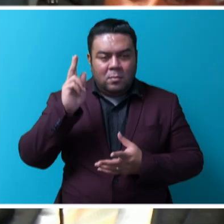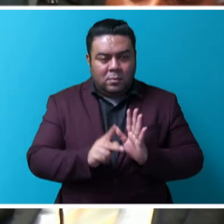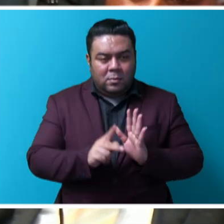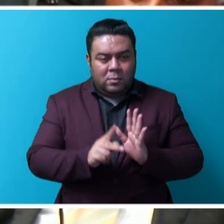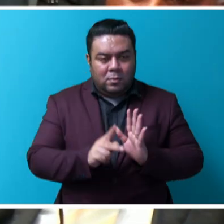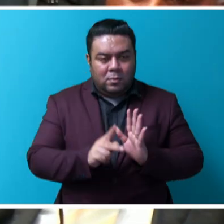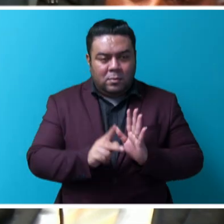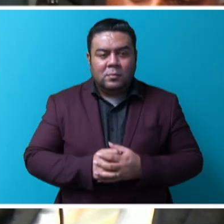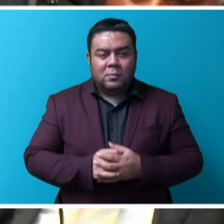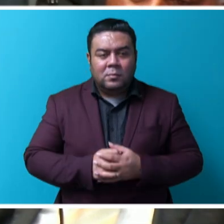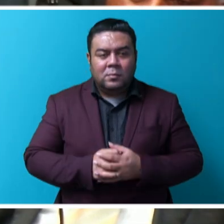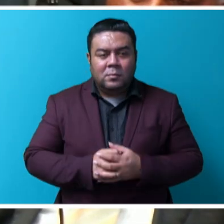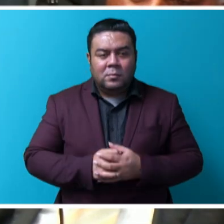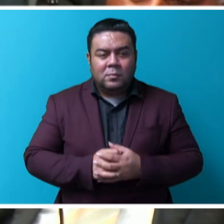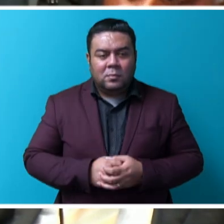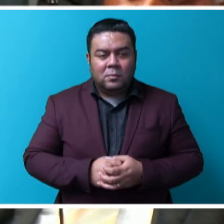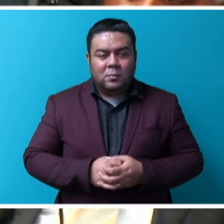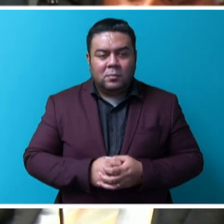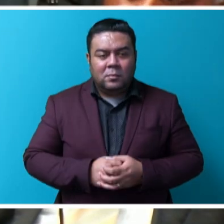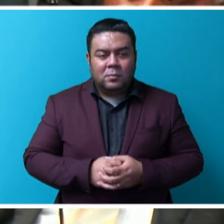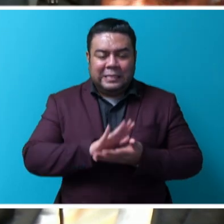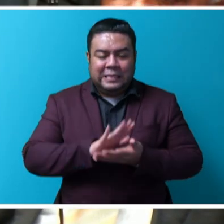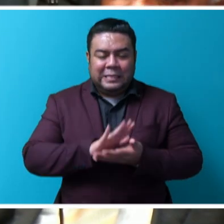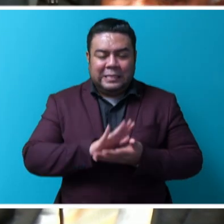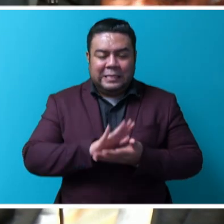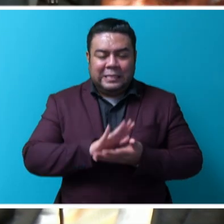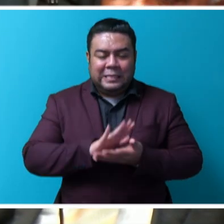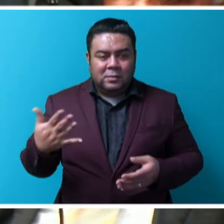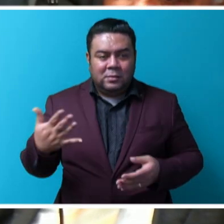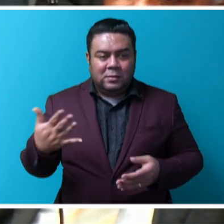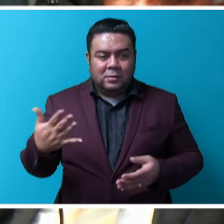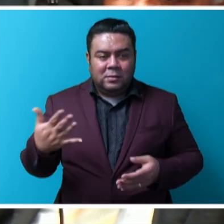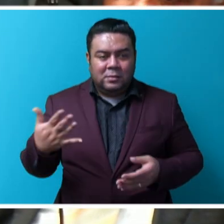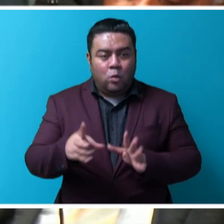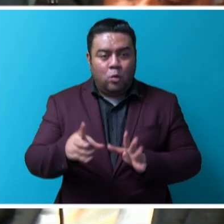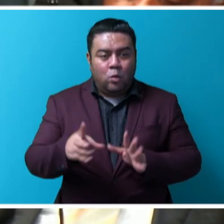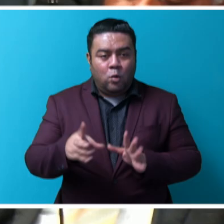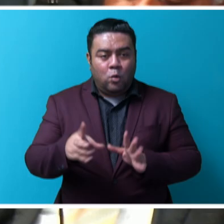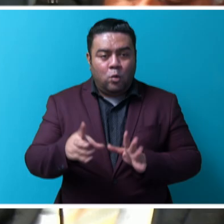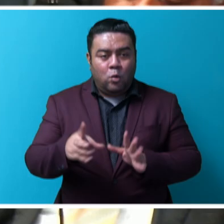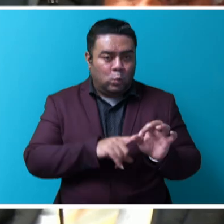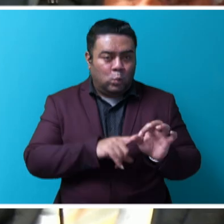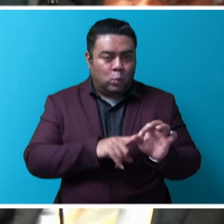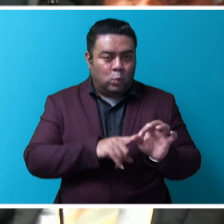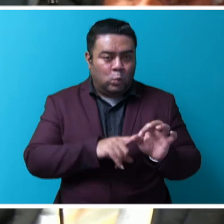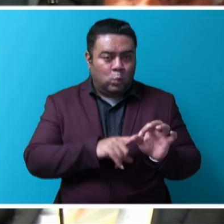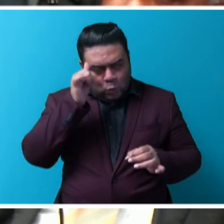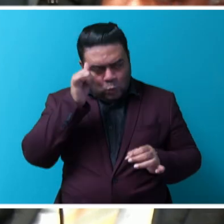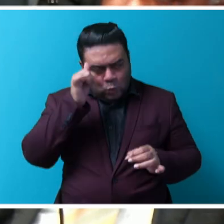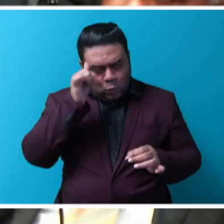to see momentum. For example, GDP growth of 7.5% in 2023